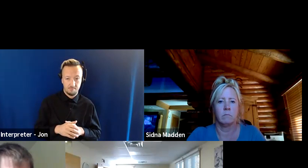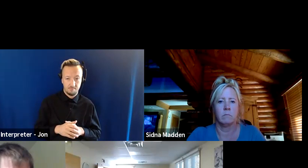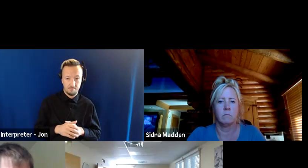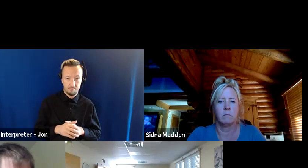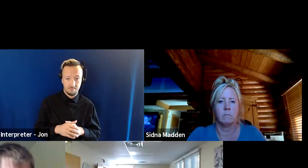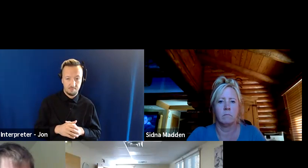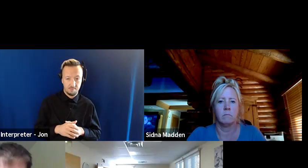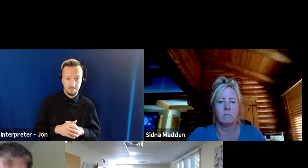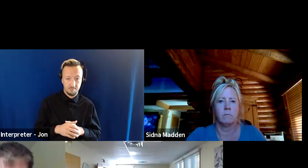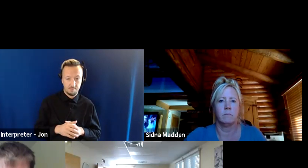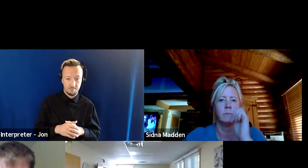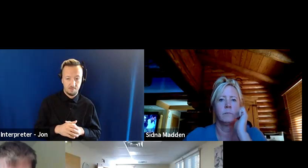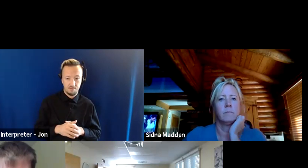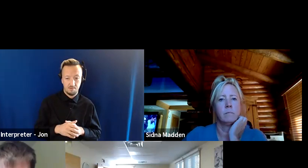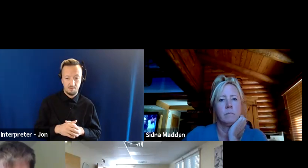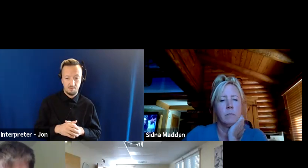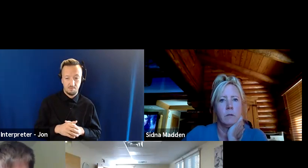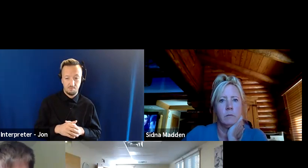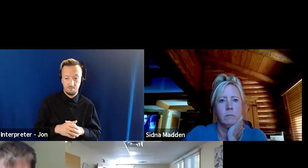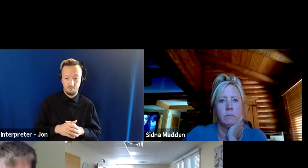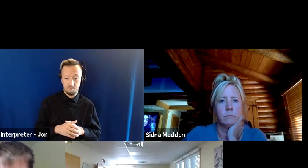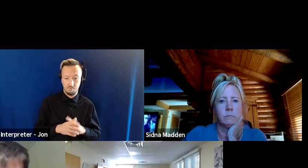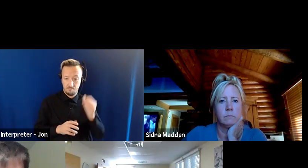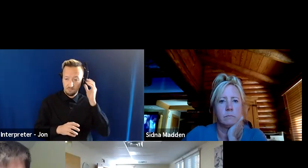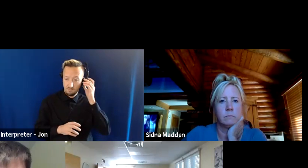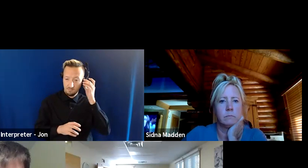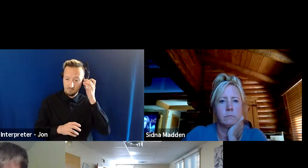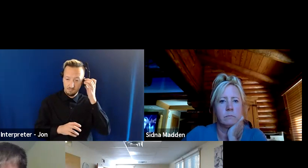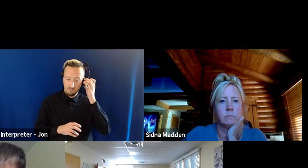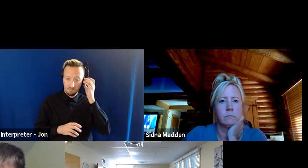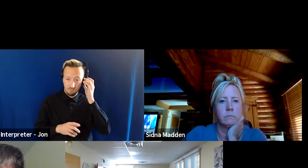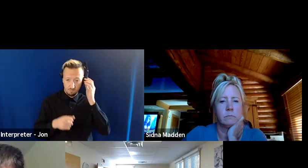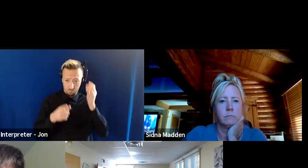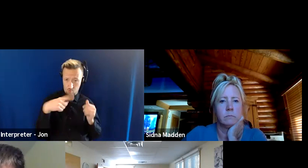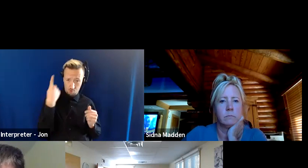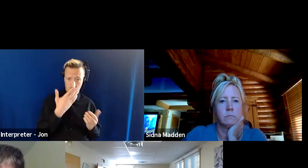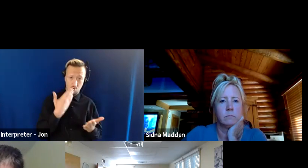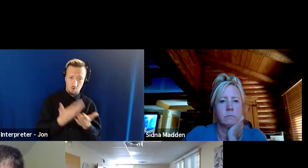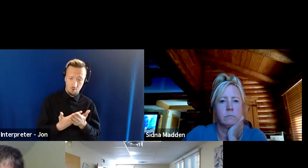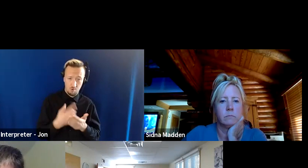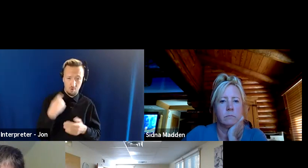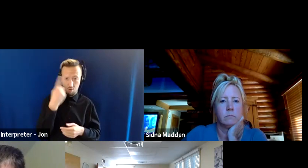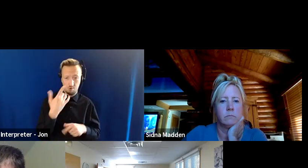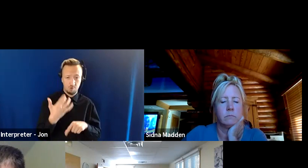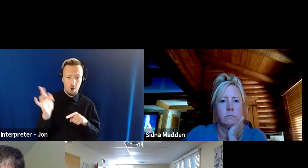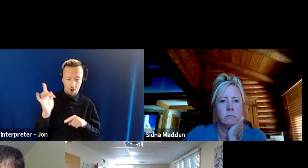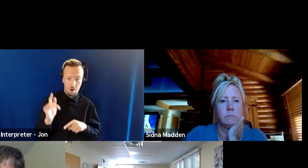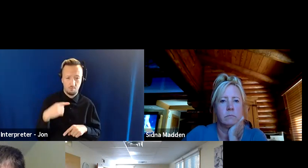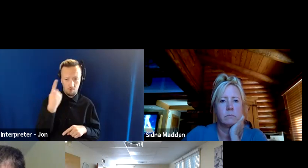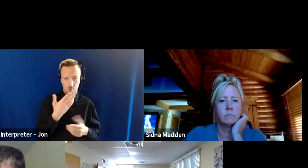all I need, the answers to the questions. Oh, my answers. yeah, you're looking sharp, man. You're looking sharp and confident